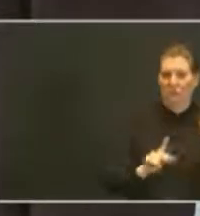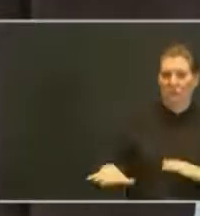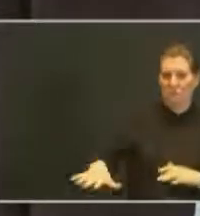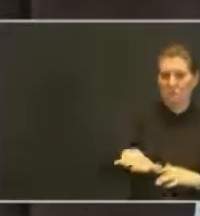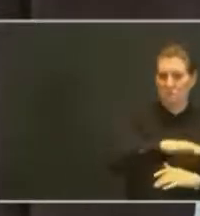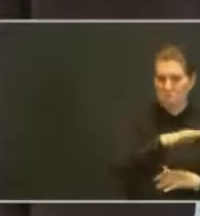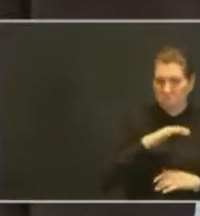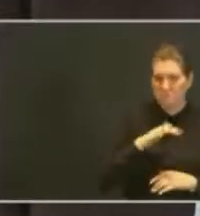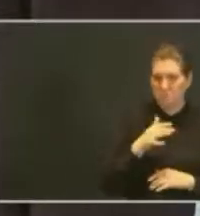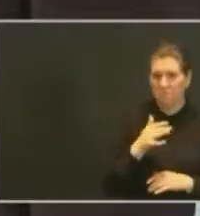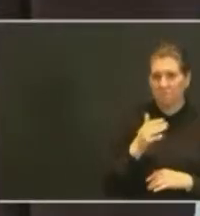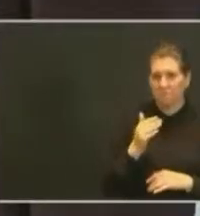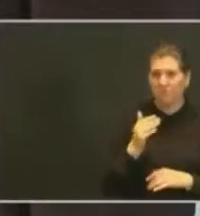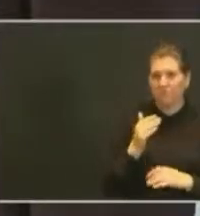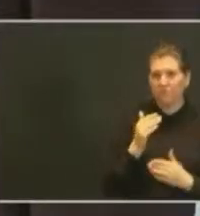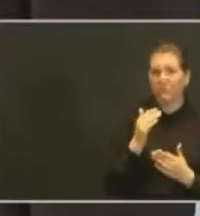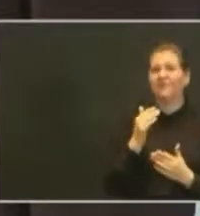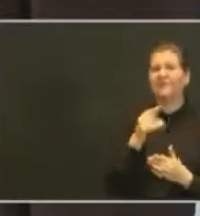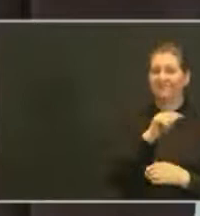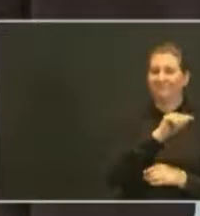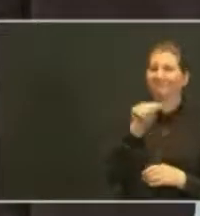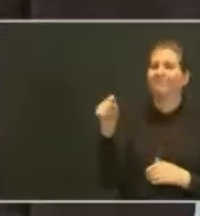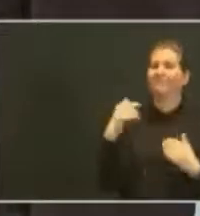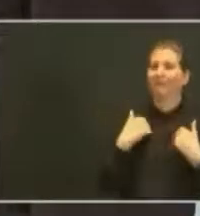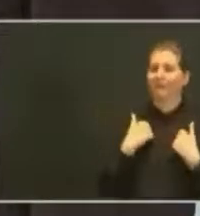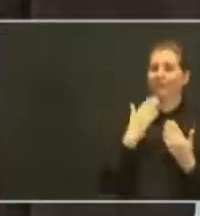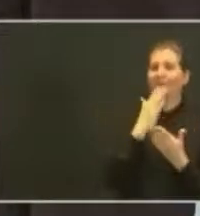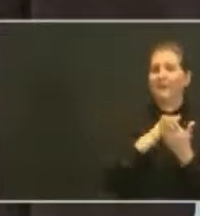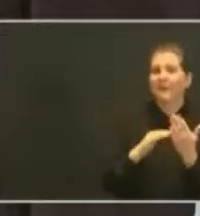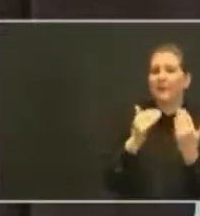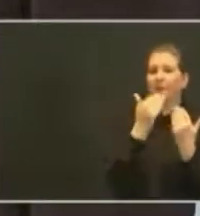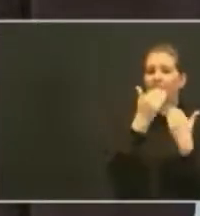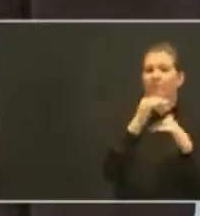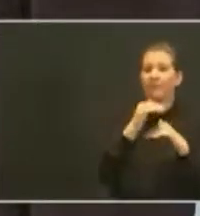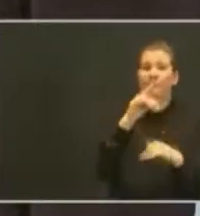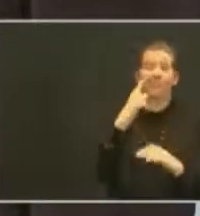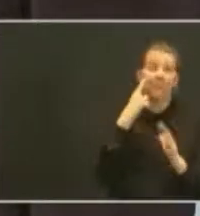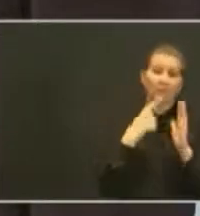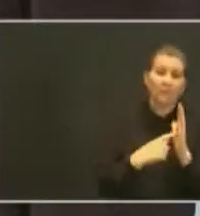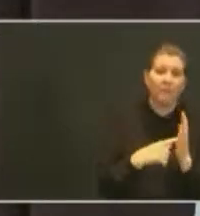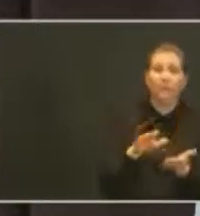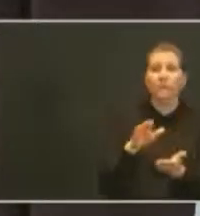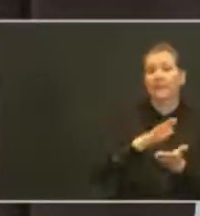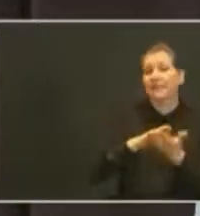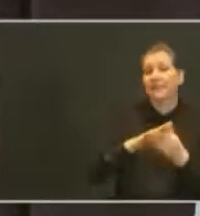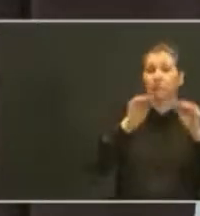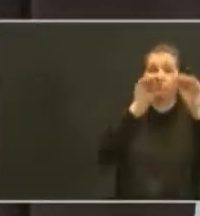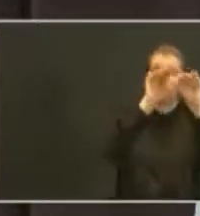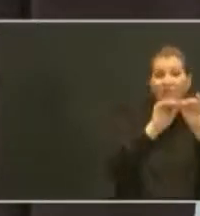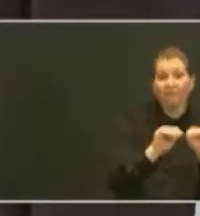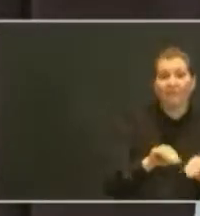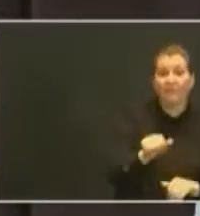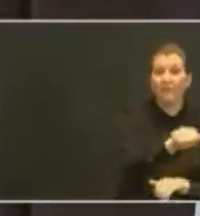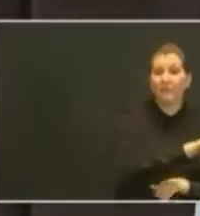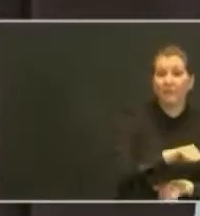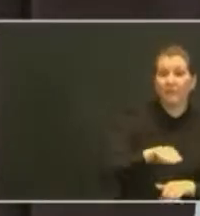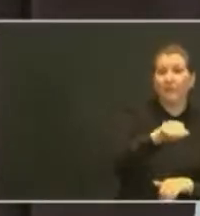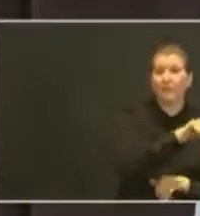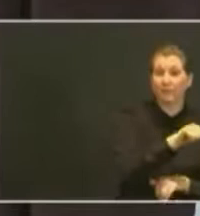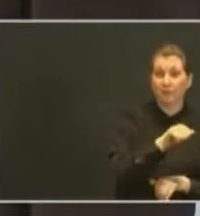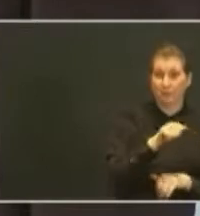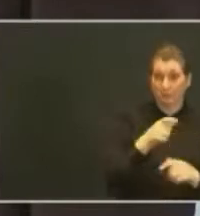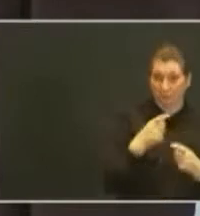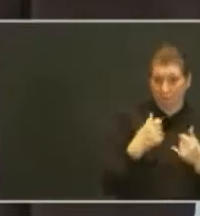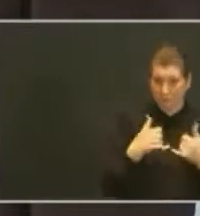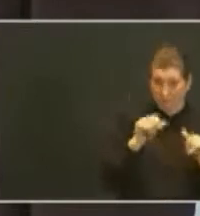that's been there since the early stages, things like cleaning surfaces, things like, some of that needs to continue to exist, by the